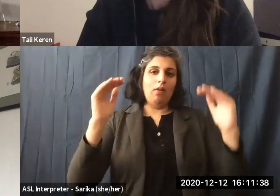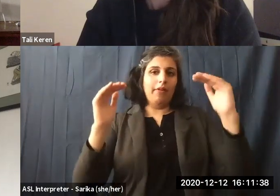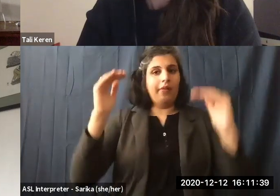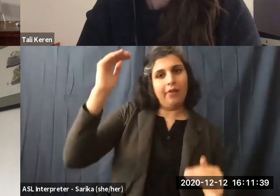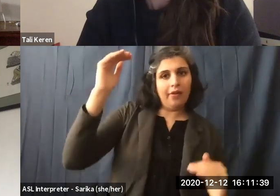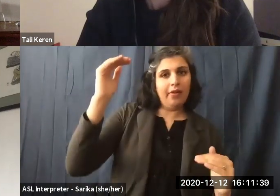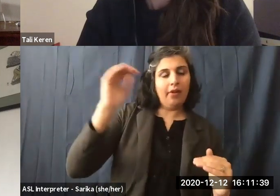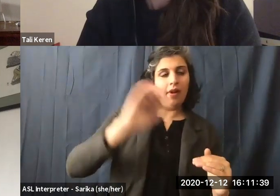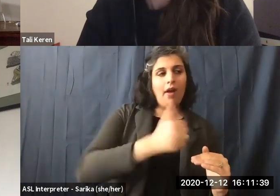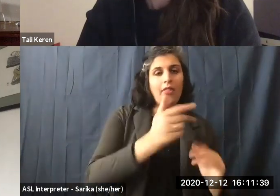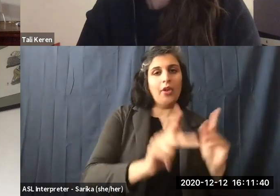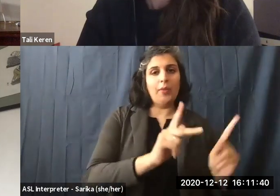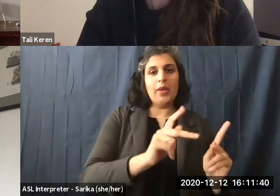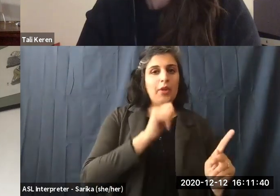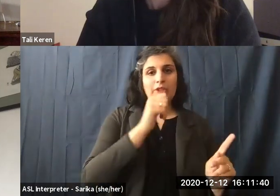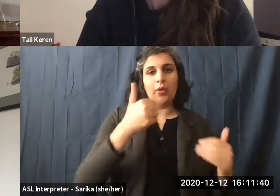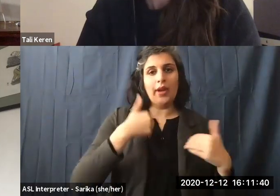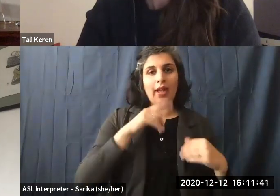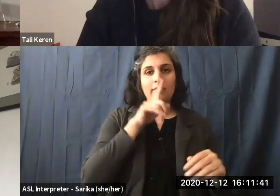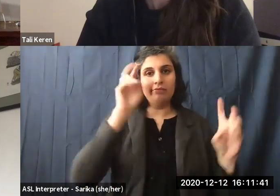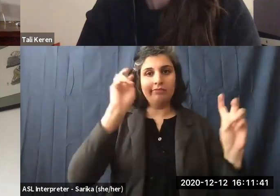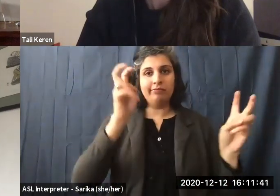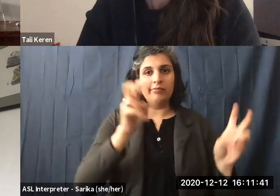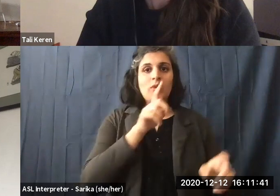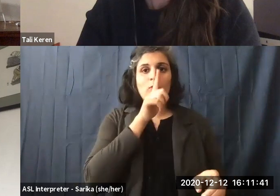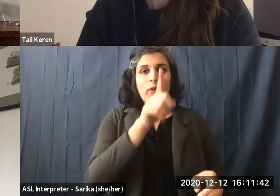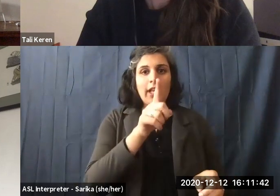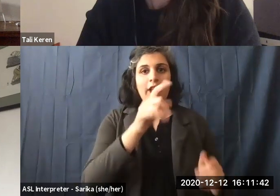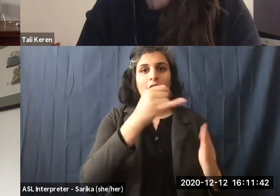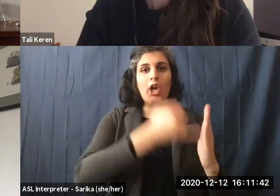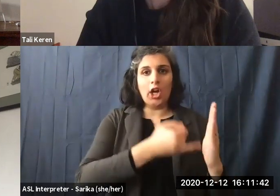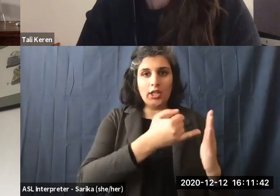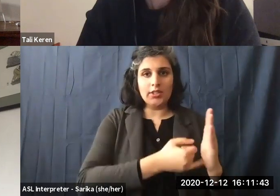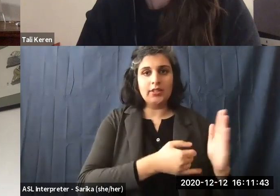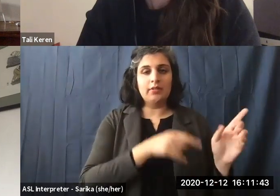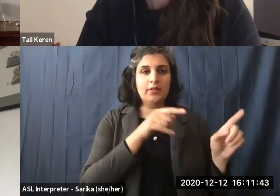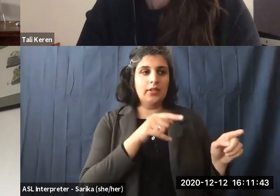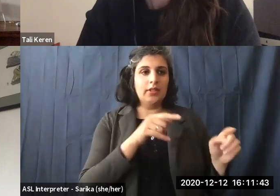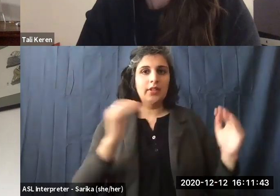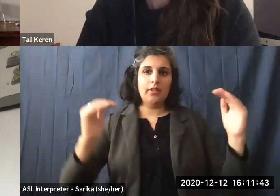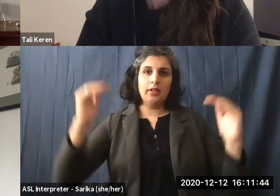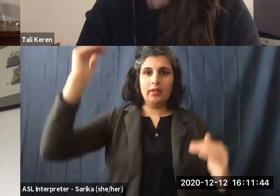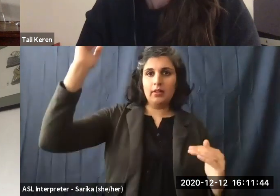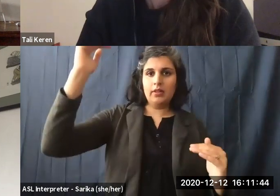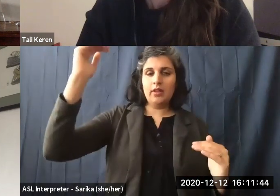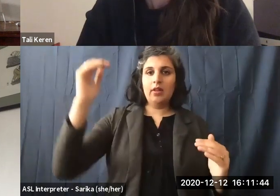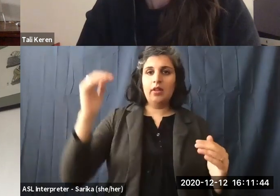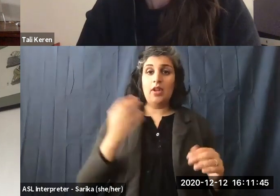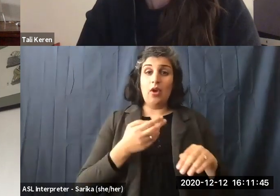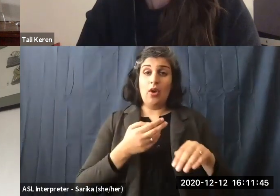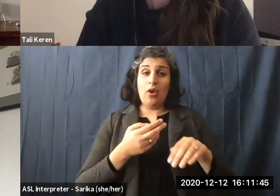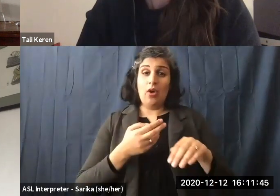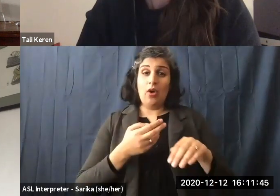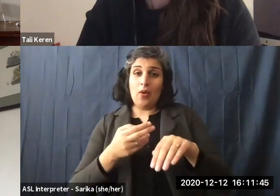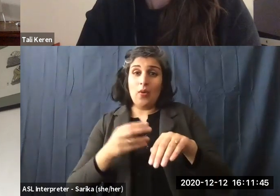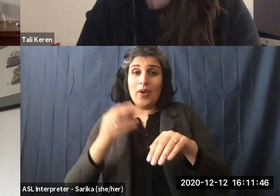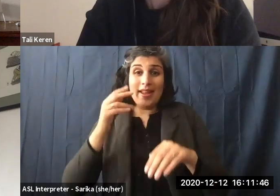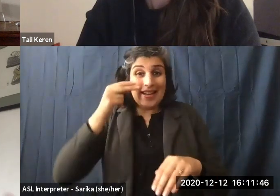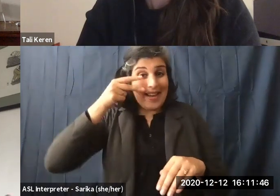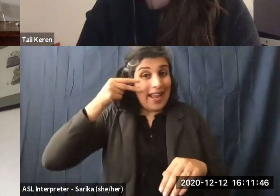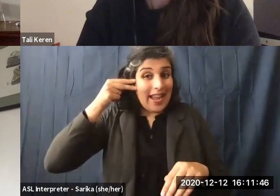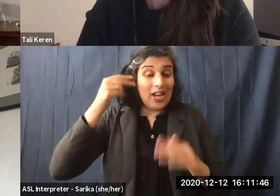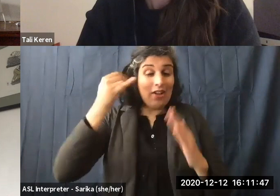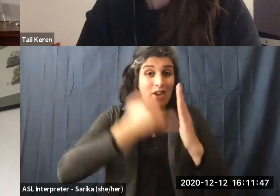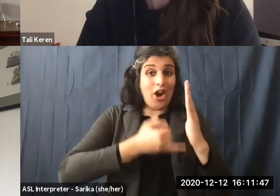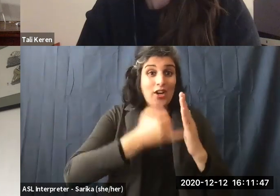we decide don't have real art, right? So what does it mean to decide that native art is really art and it's really good art? So,